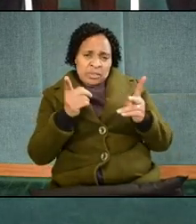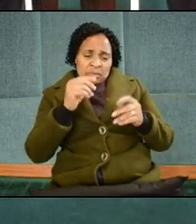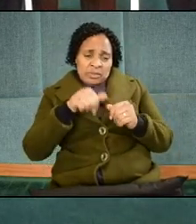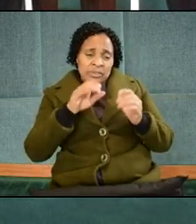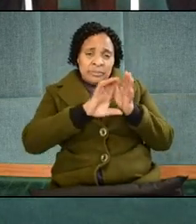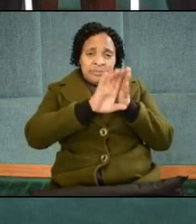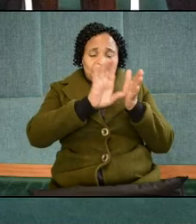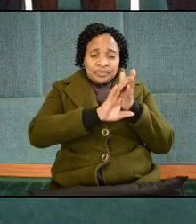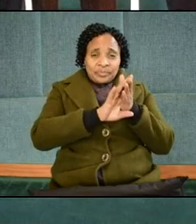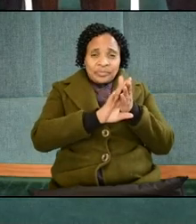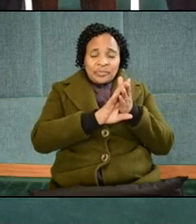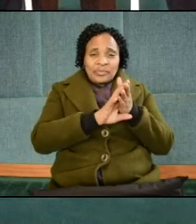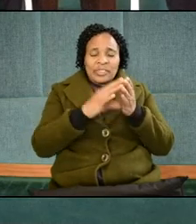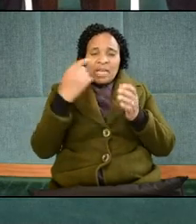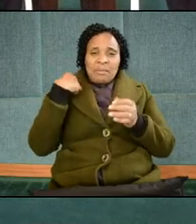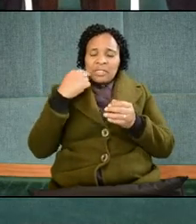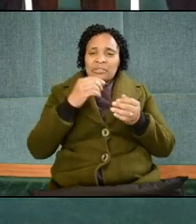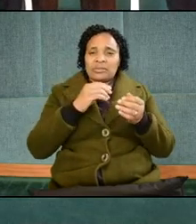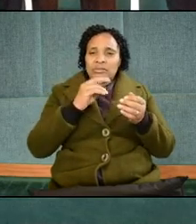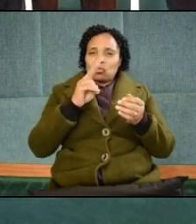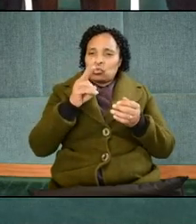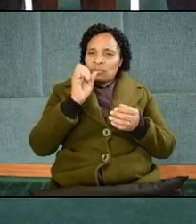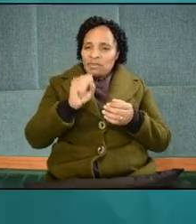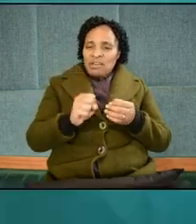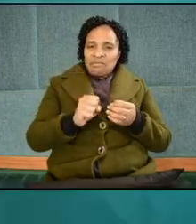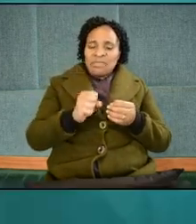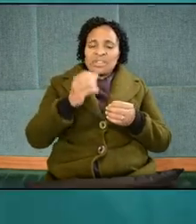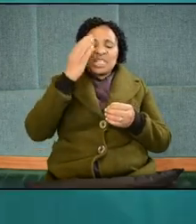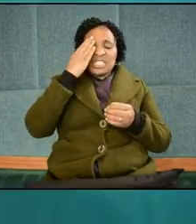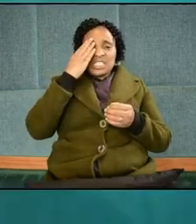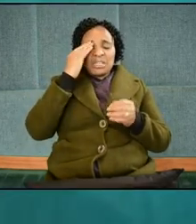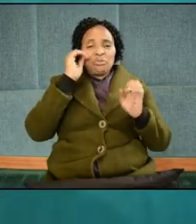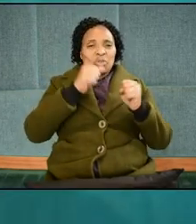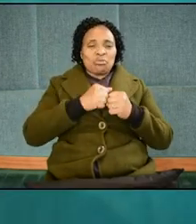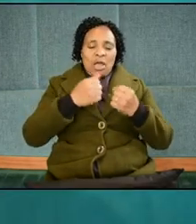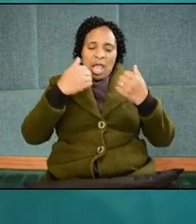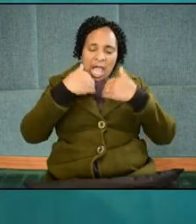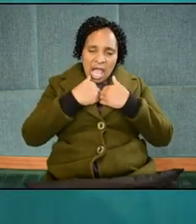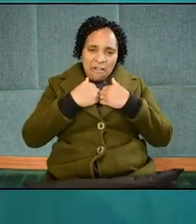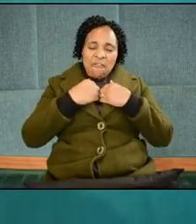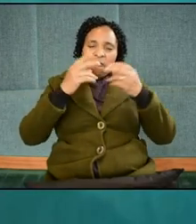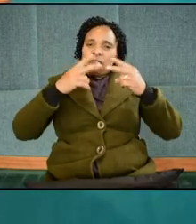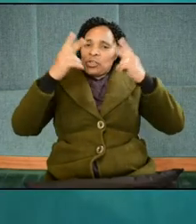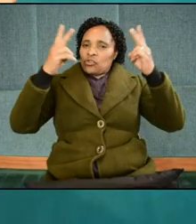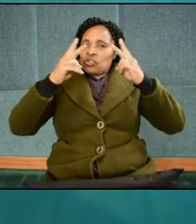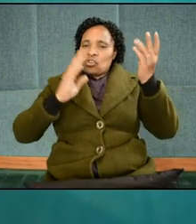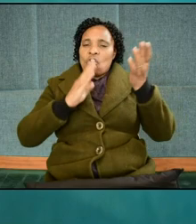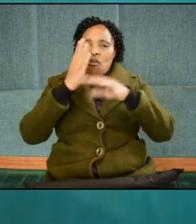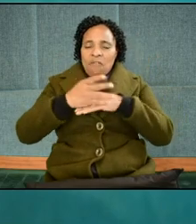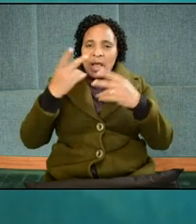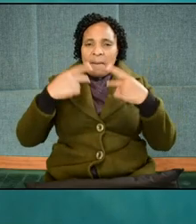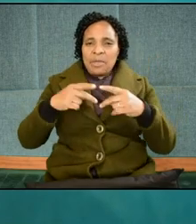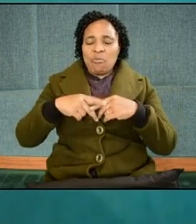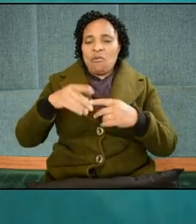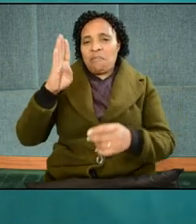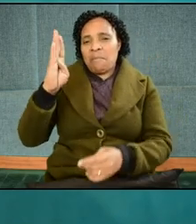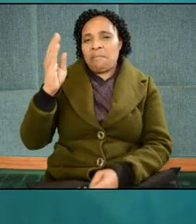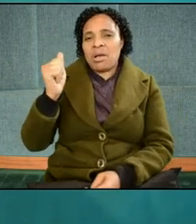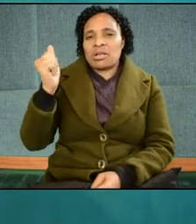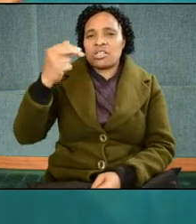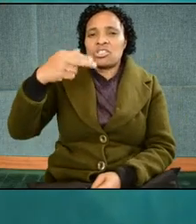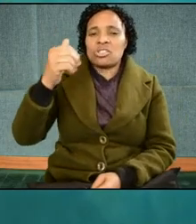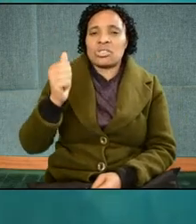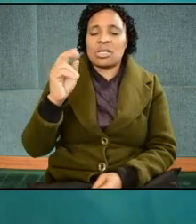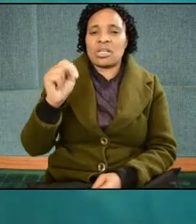this chapter of Numbers 25 that the Israelites had just gained victory over the people of Bashan. And